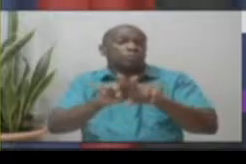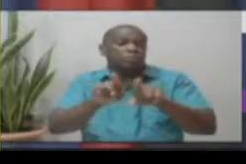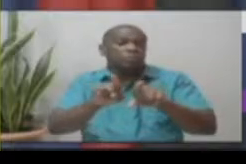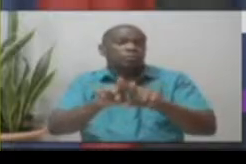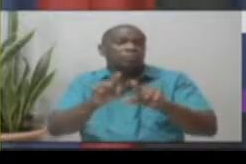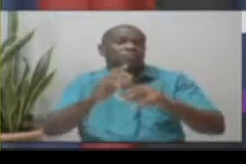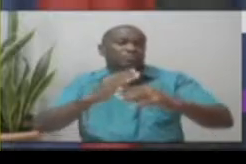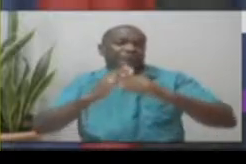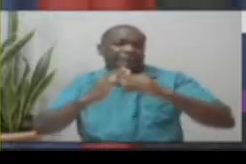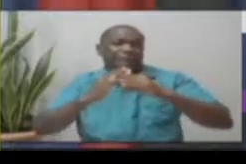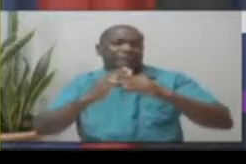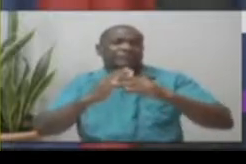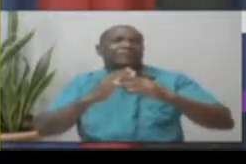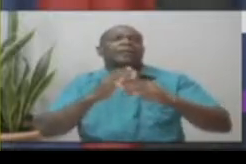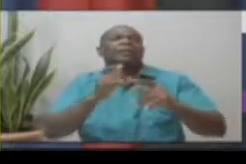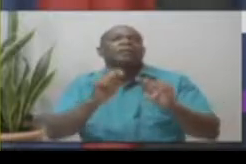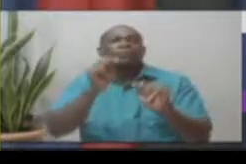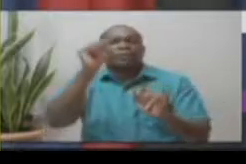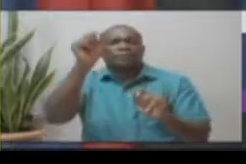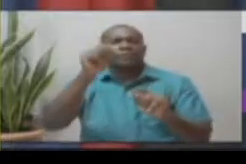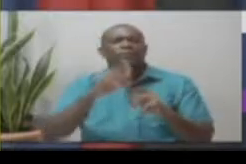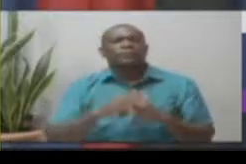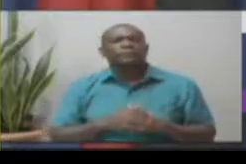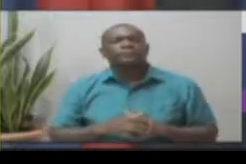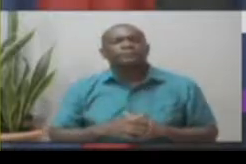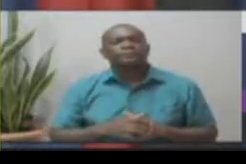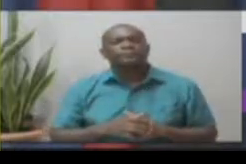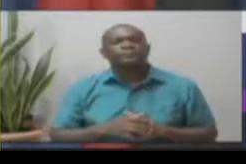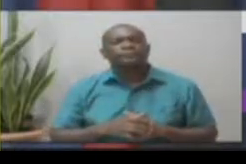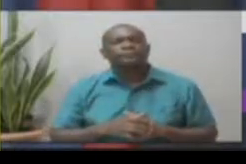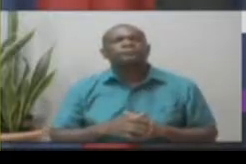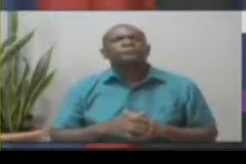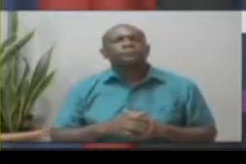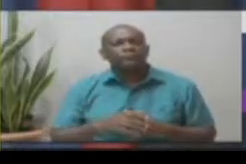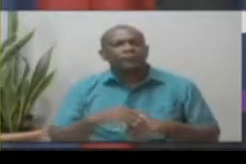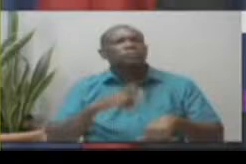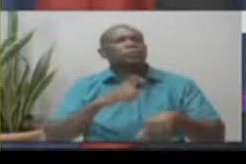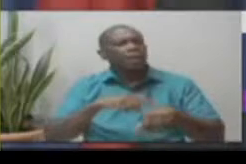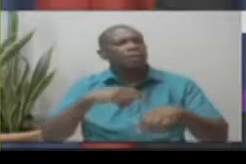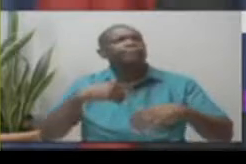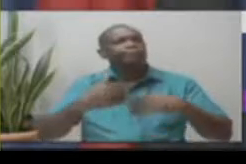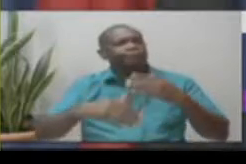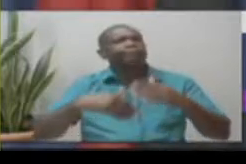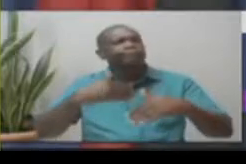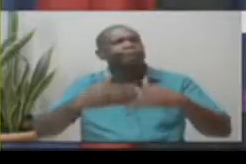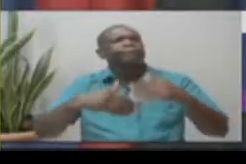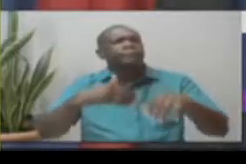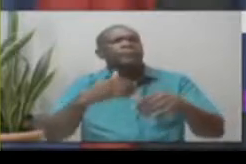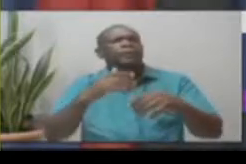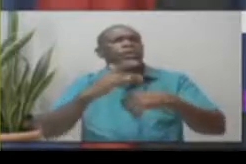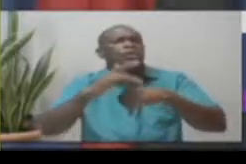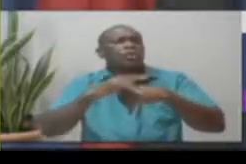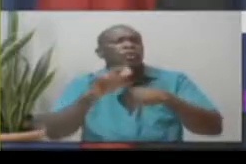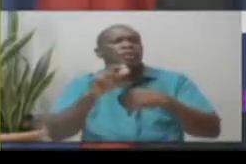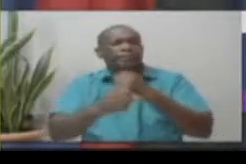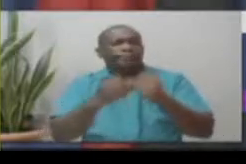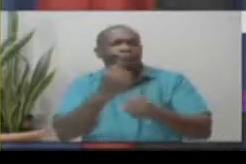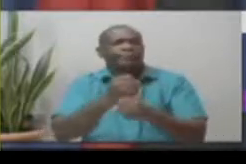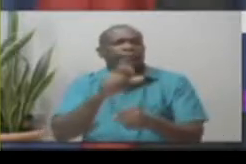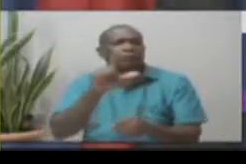And it went on for a while until we got to the point in early 2020. By the time we got to January of